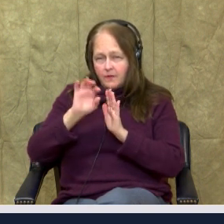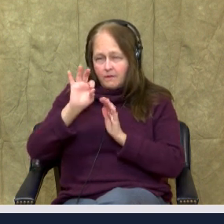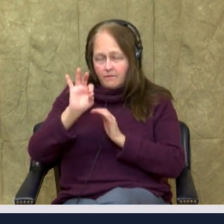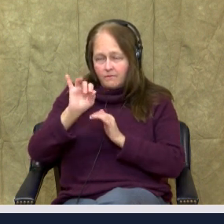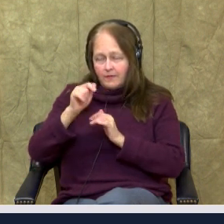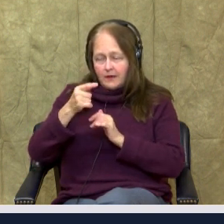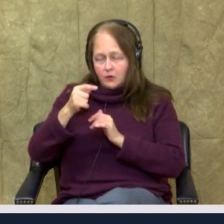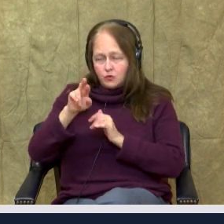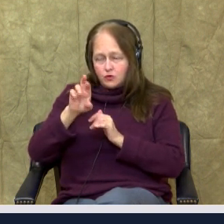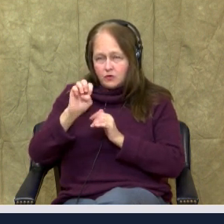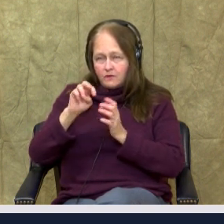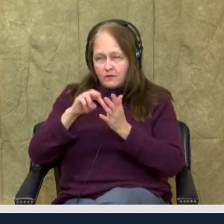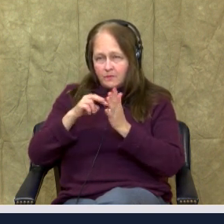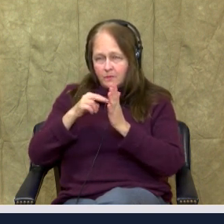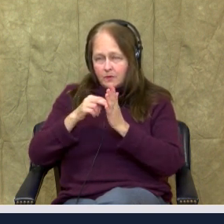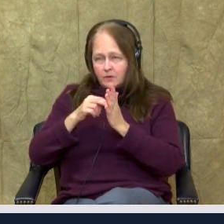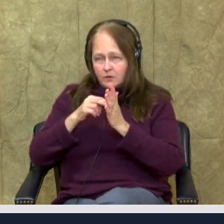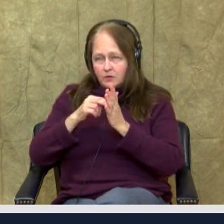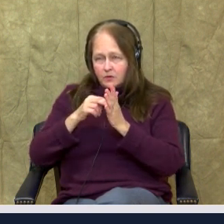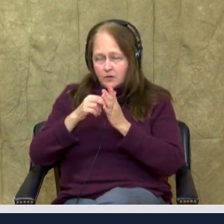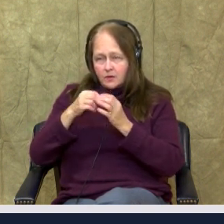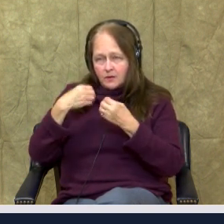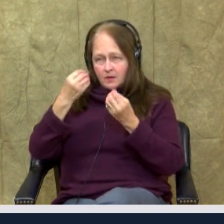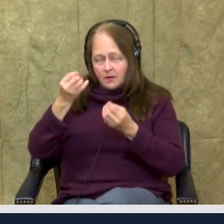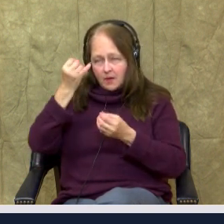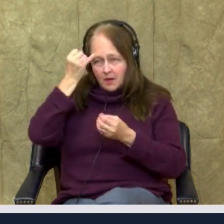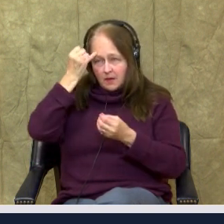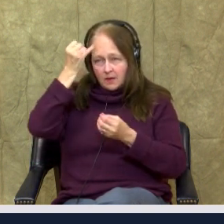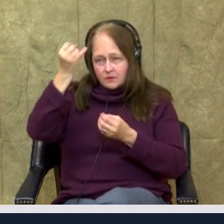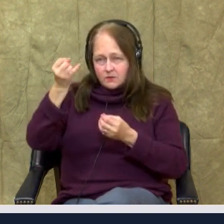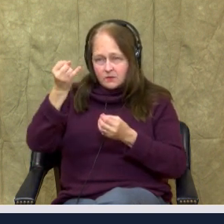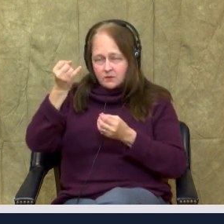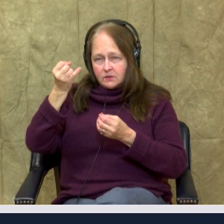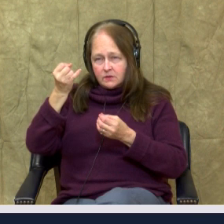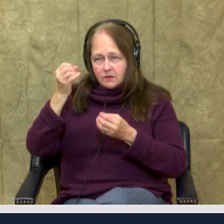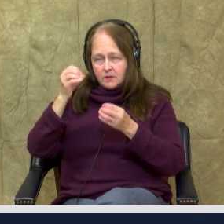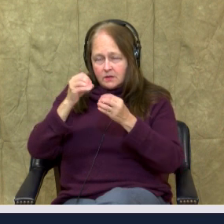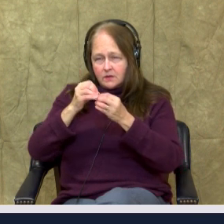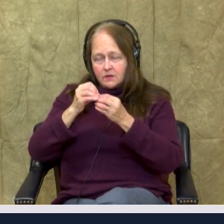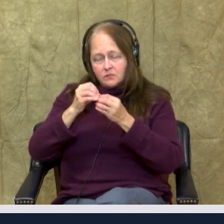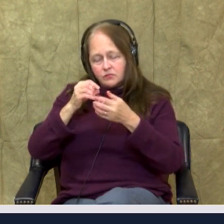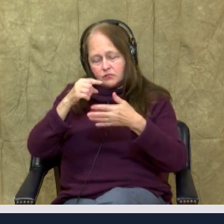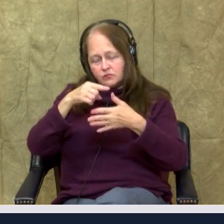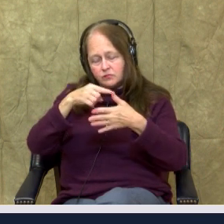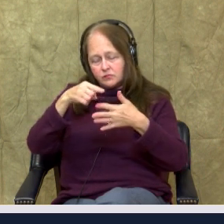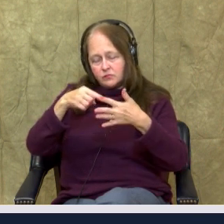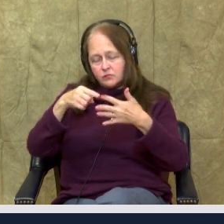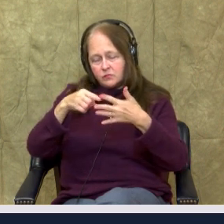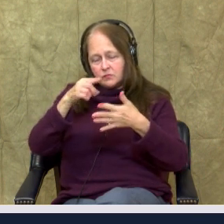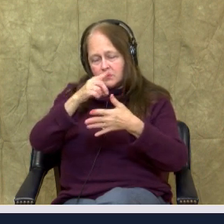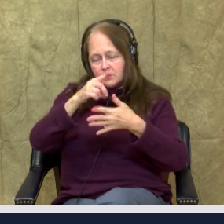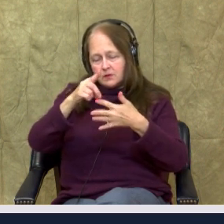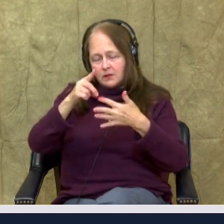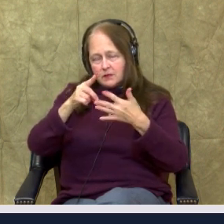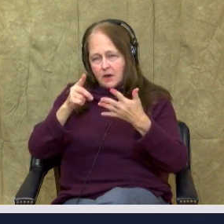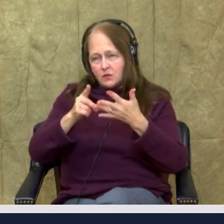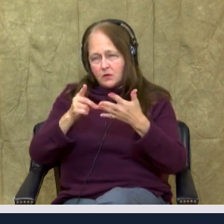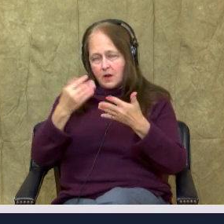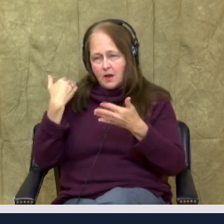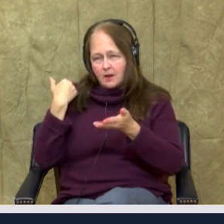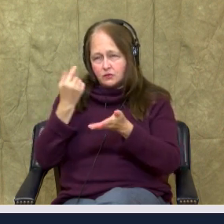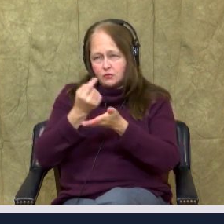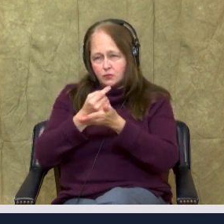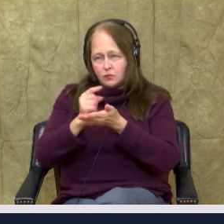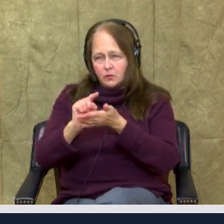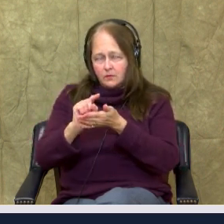is when the author can use and combine words to express ideas or experiences in detail. And as we discussed last